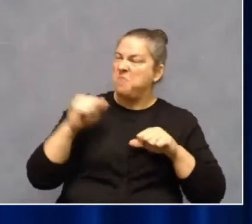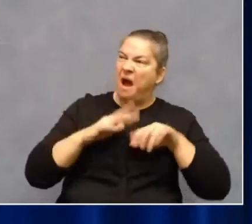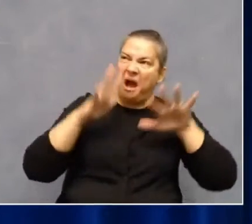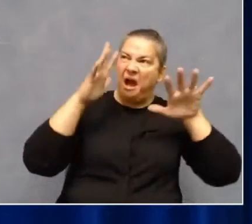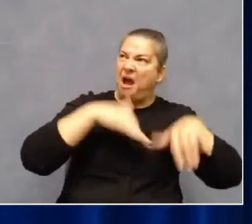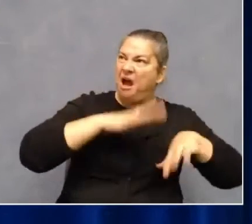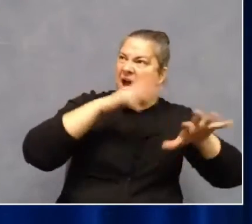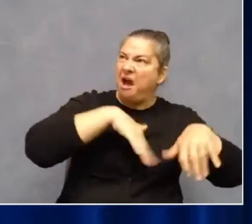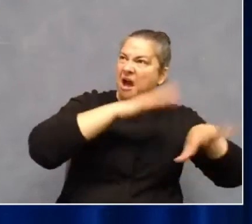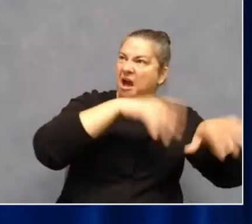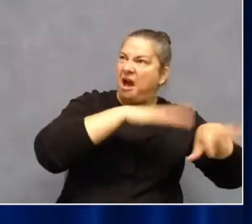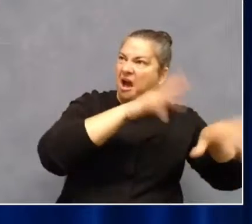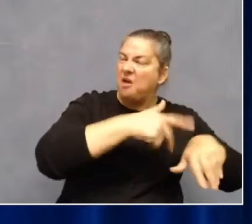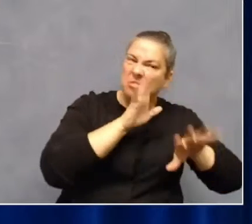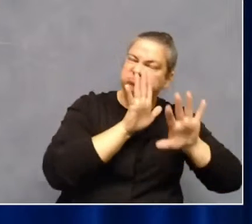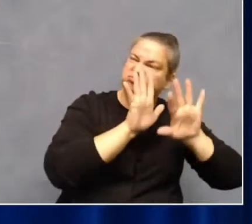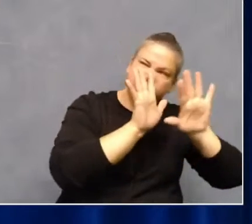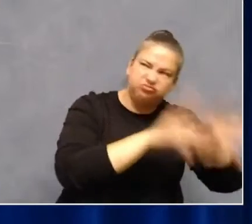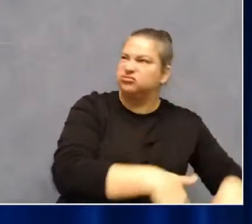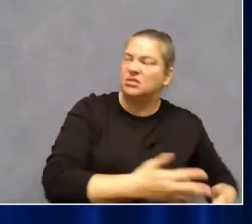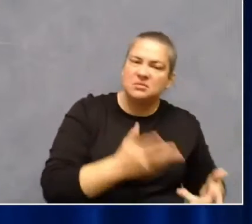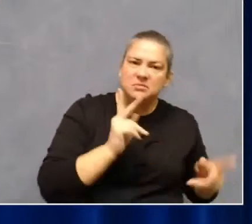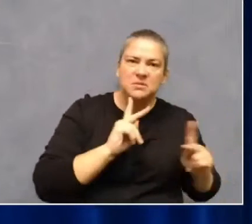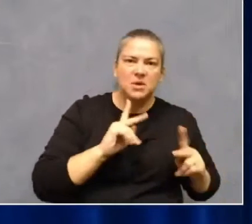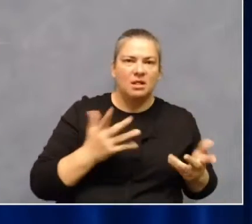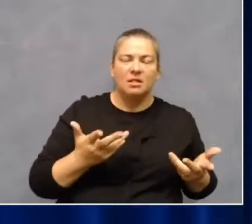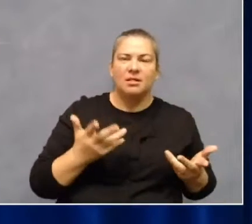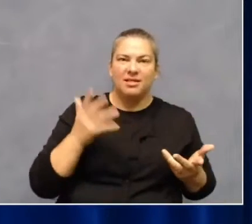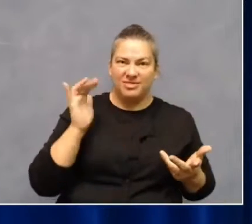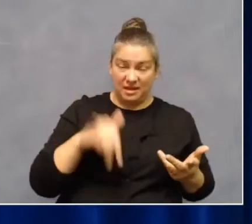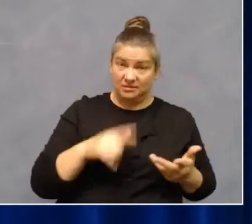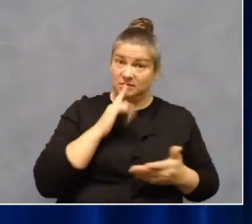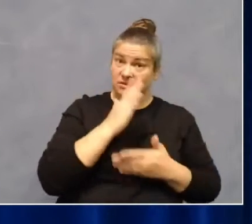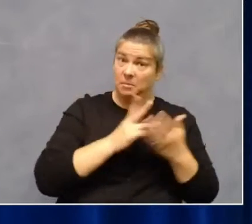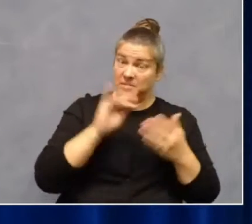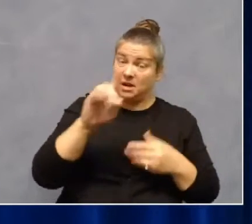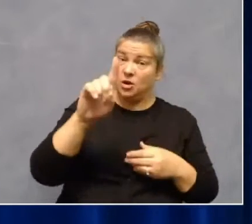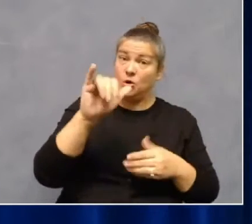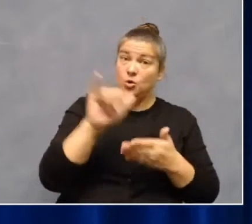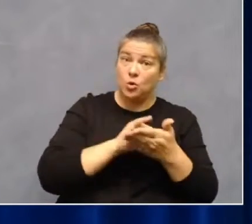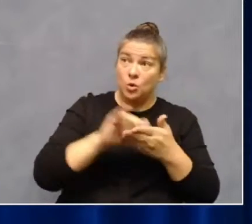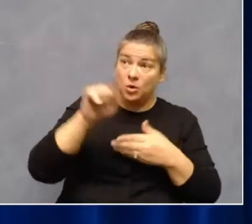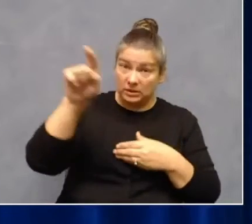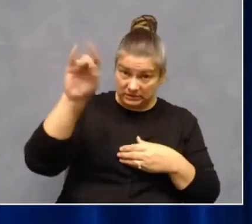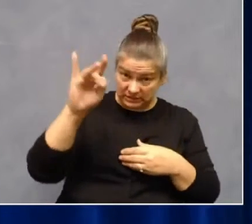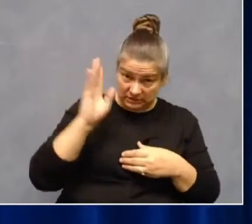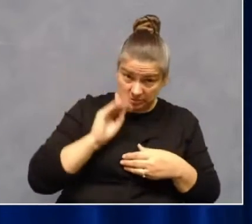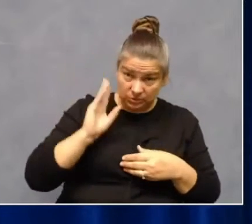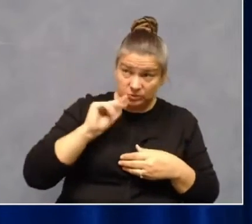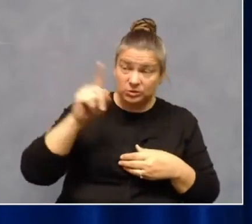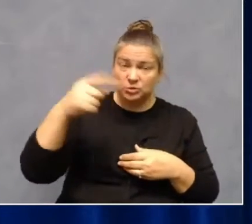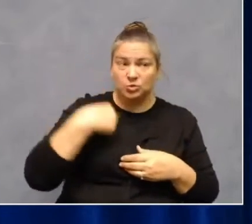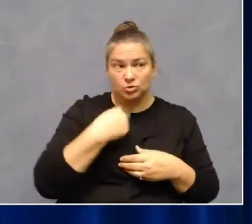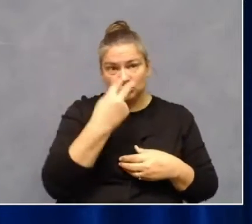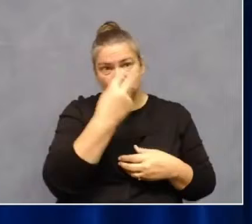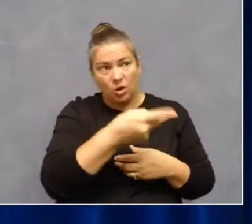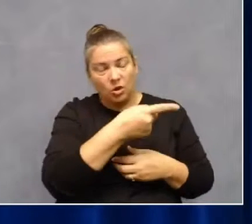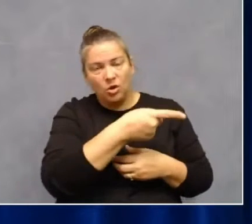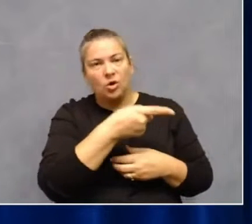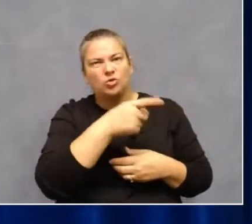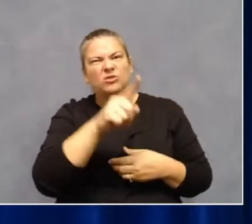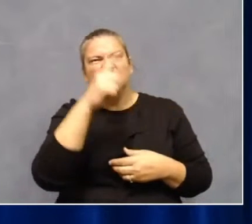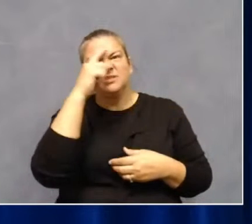completely overrun us. And in fact, that happened in places like New York, and then we saw it happen in the summer in places